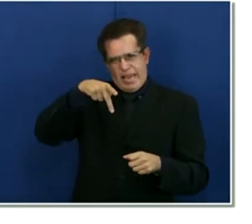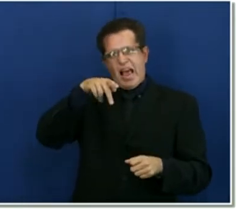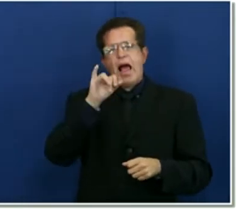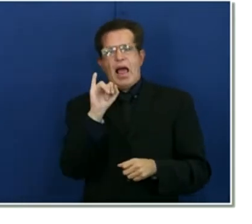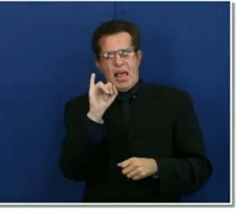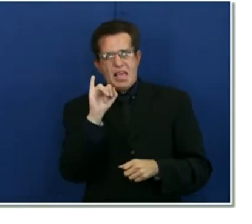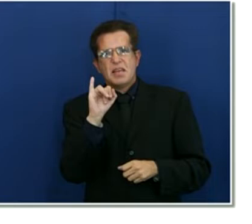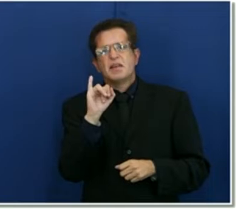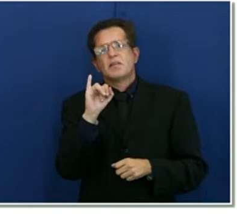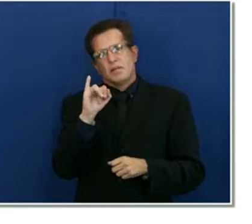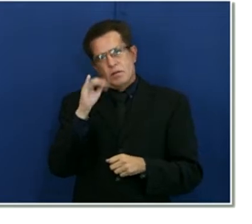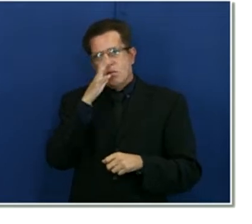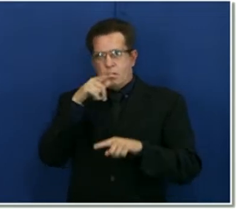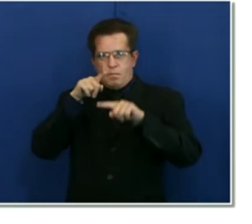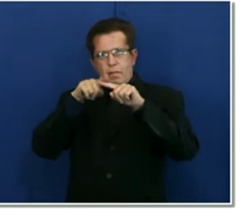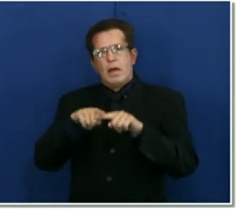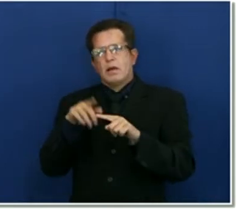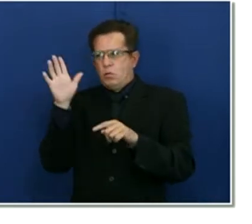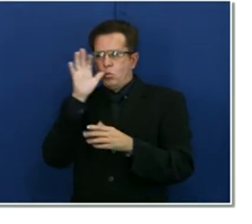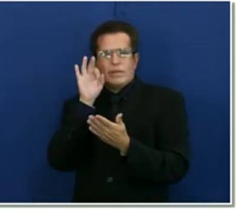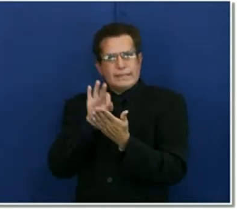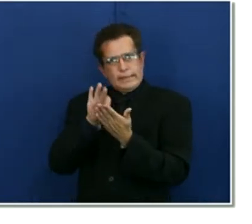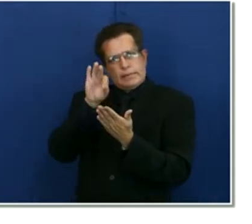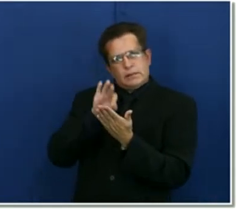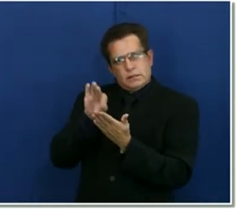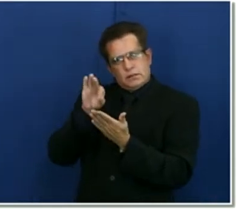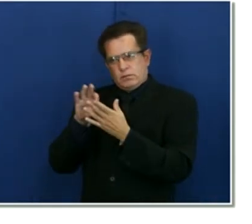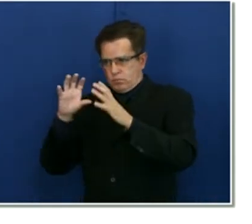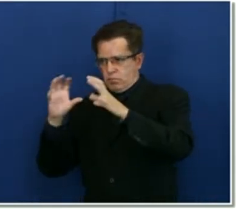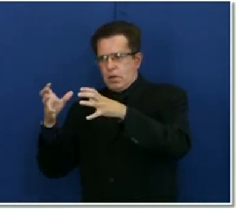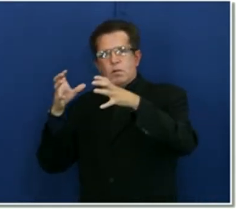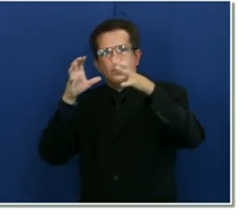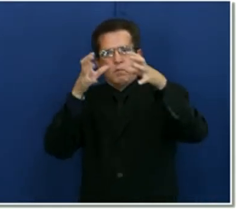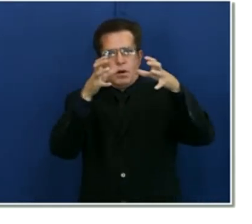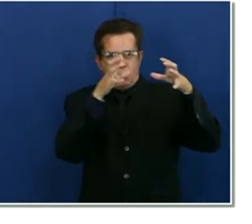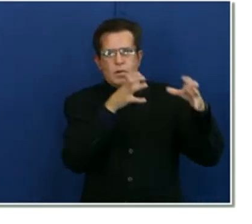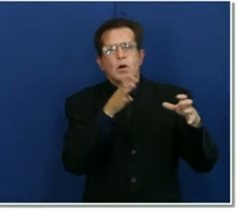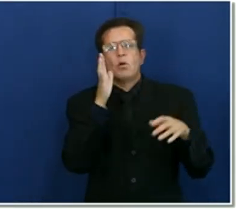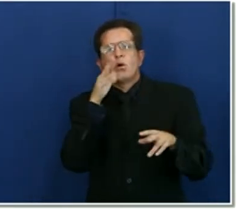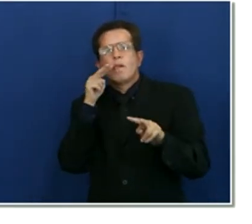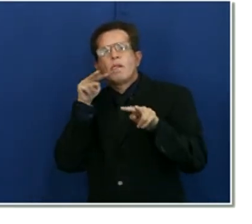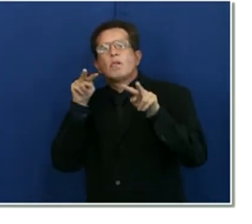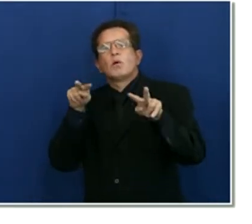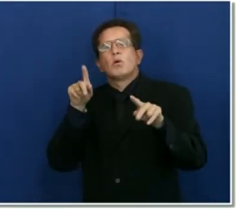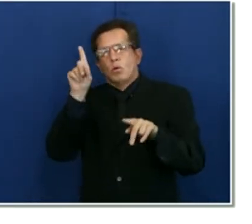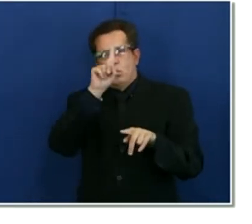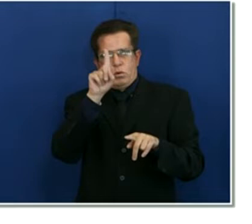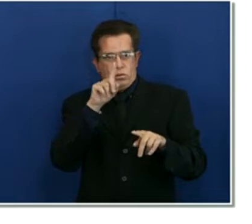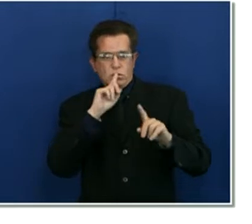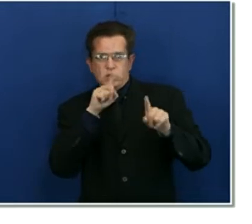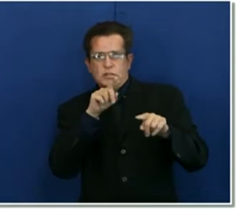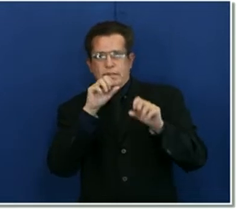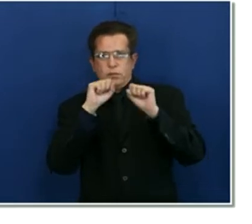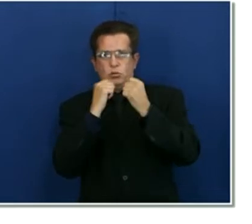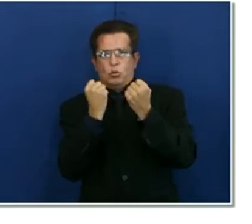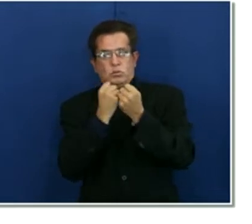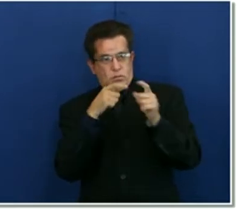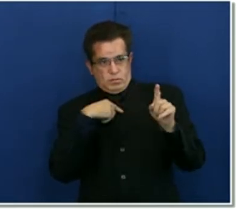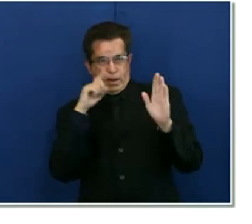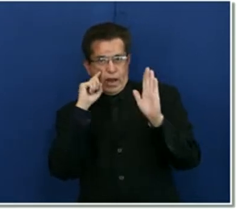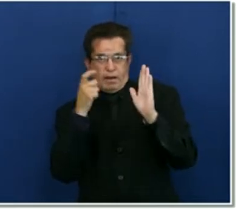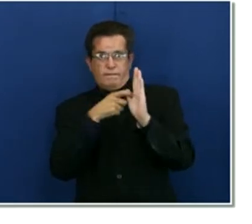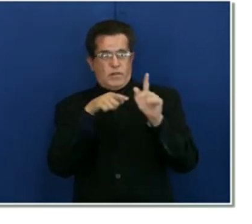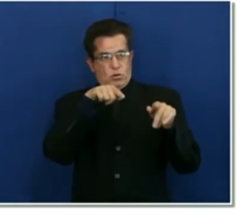based on census tracts looking at those social determinants of health that are